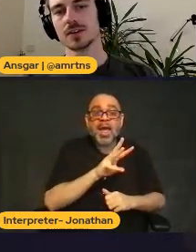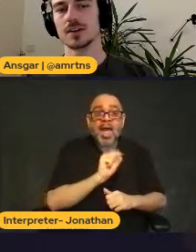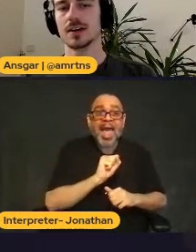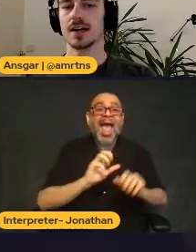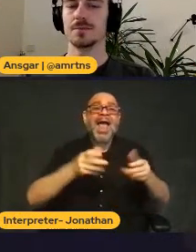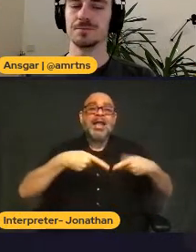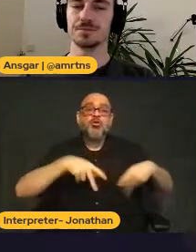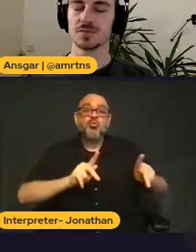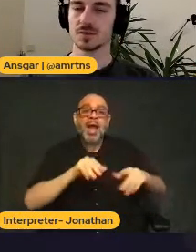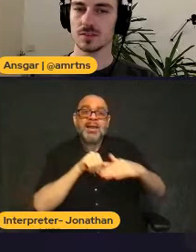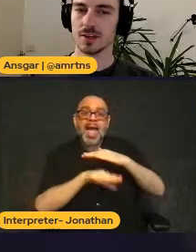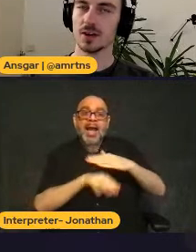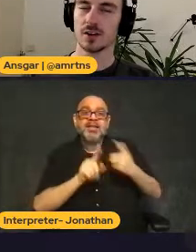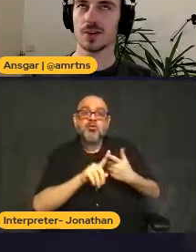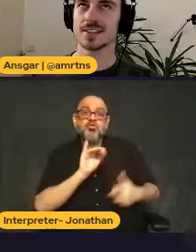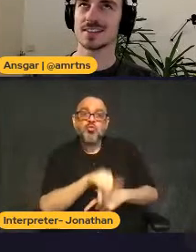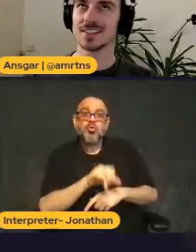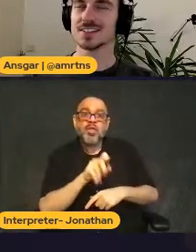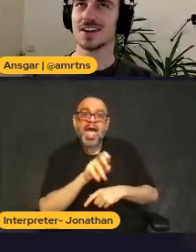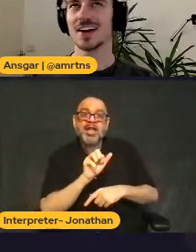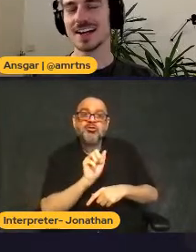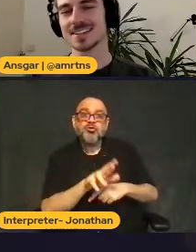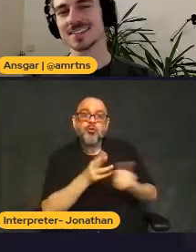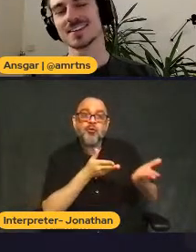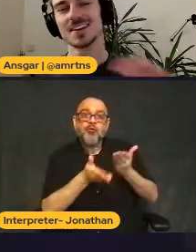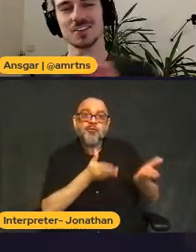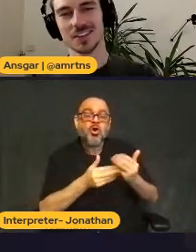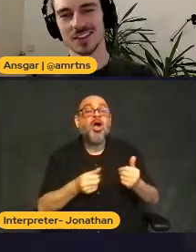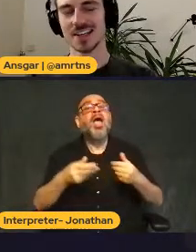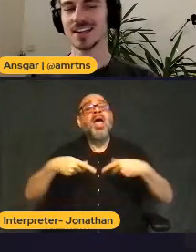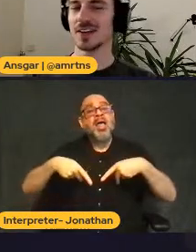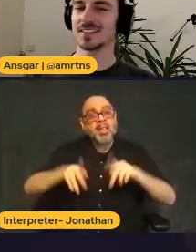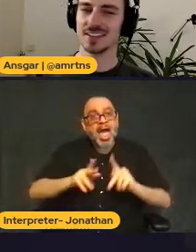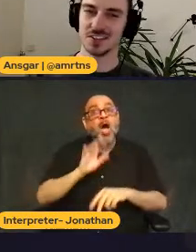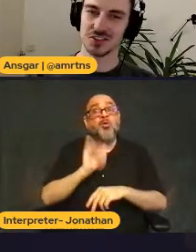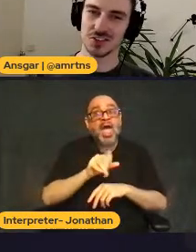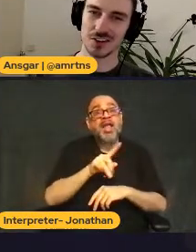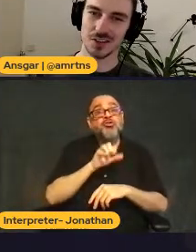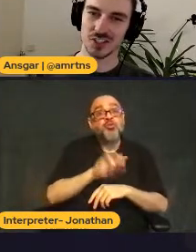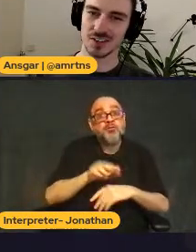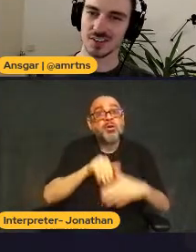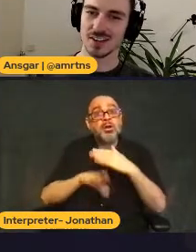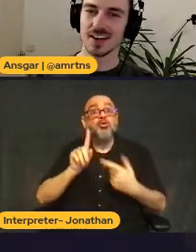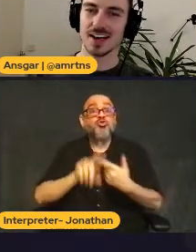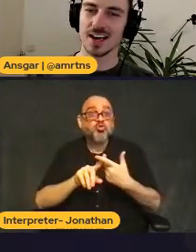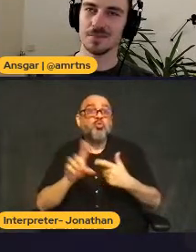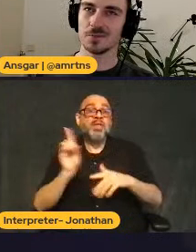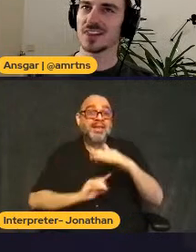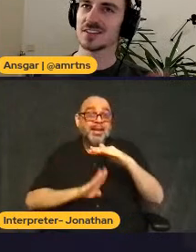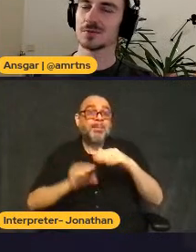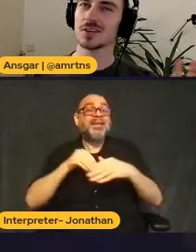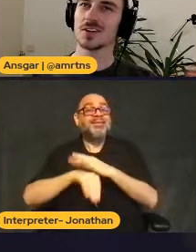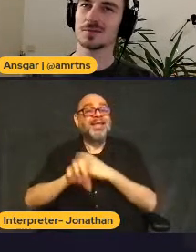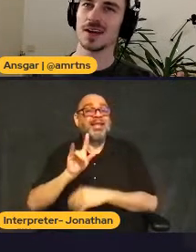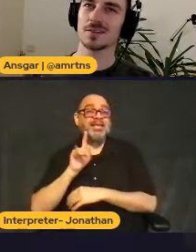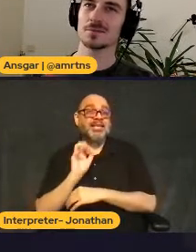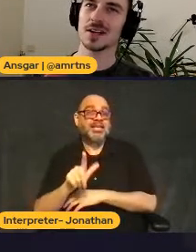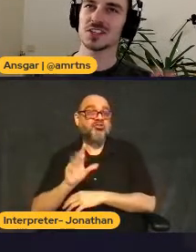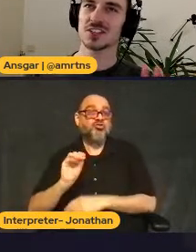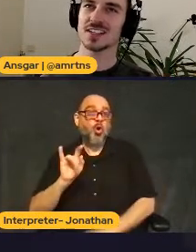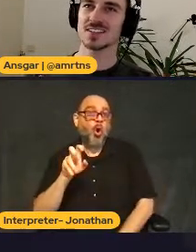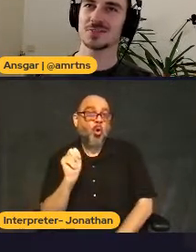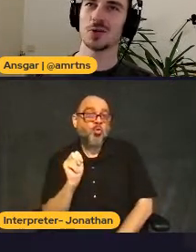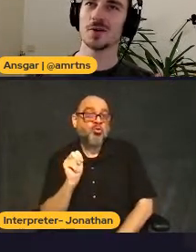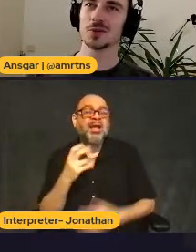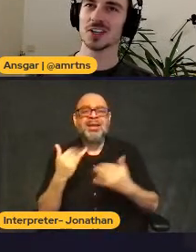server, or grants this server access to the database at DigitalOcean. While this would not make